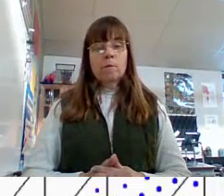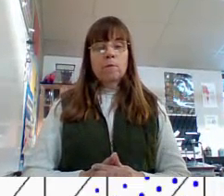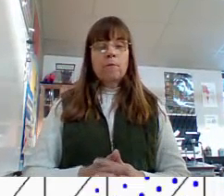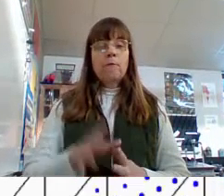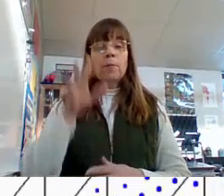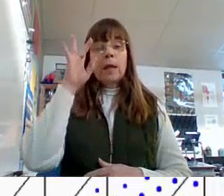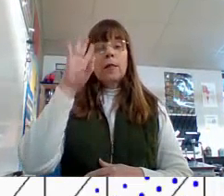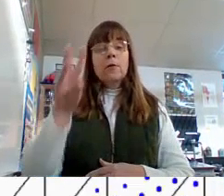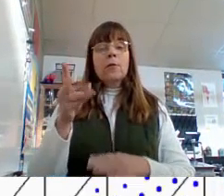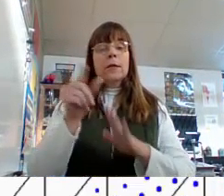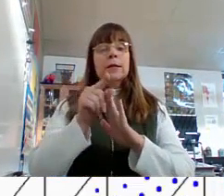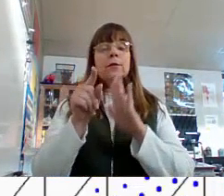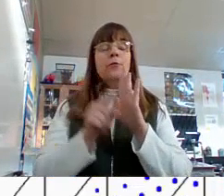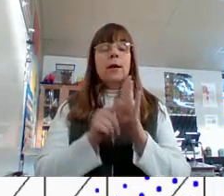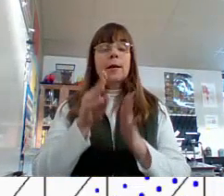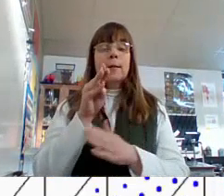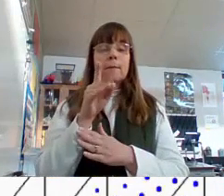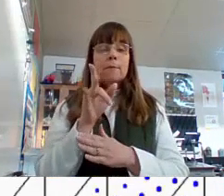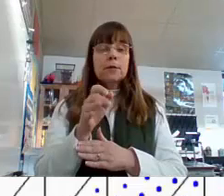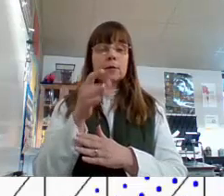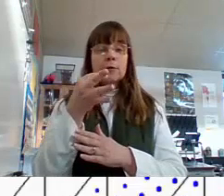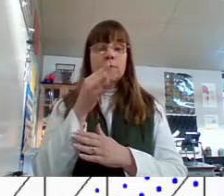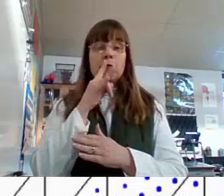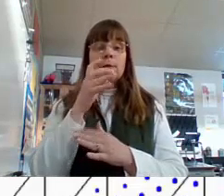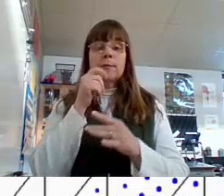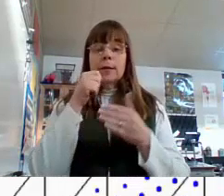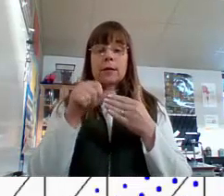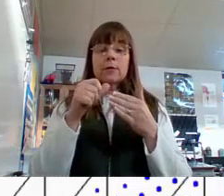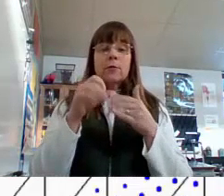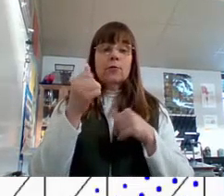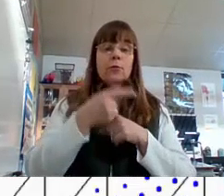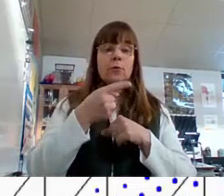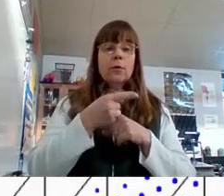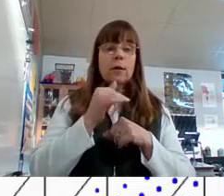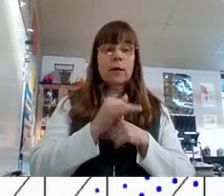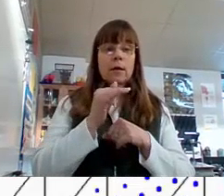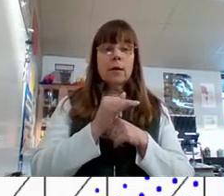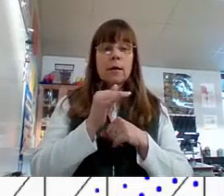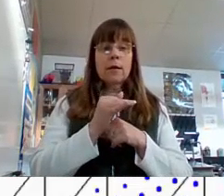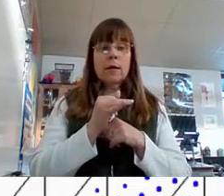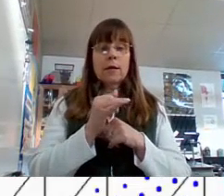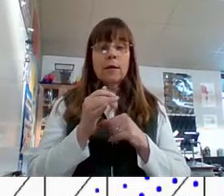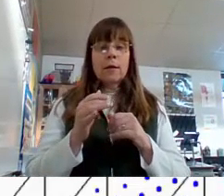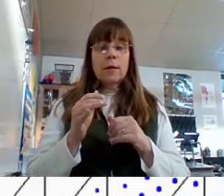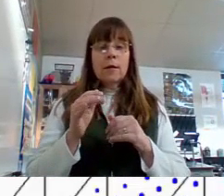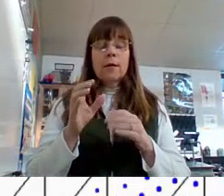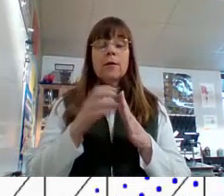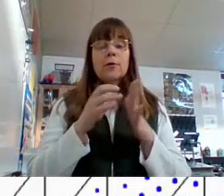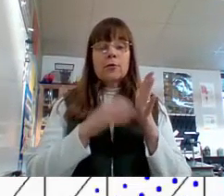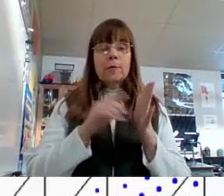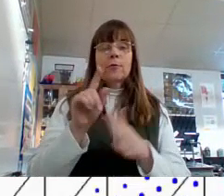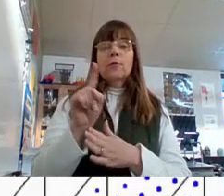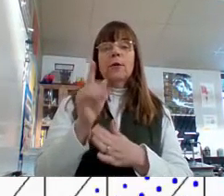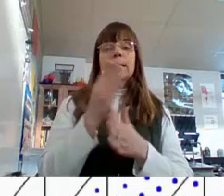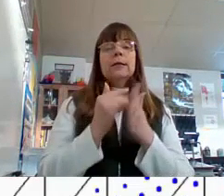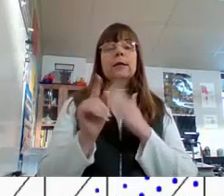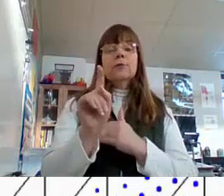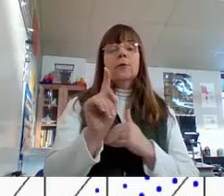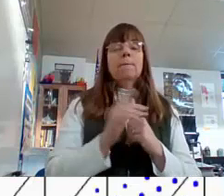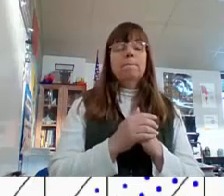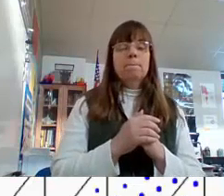Hello, 6th grade. This is Mrs. Froman, and you're going to be taking notes today on your chemistry from your chemistry. Chapter 1, Section